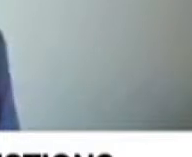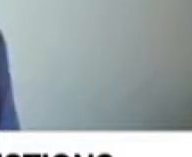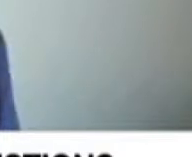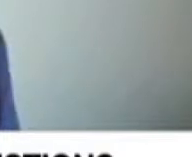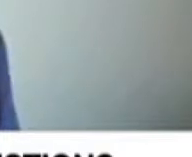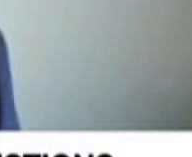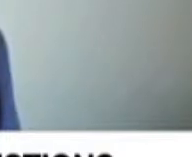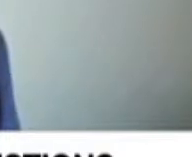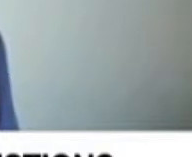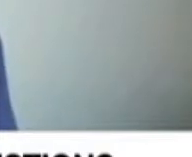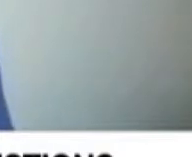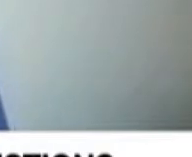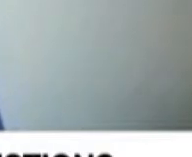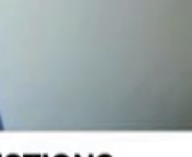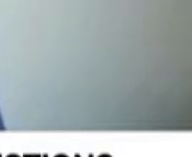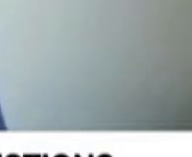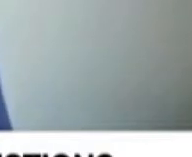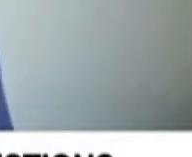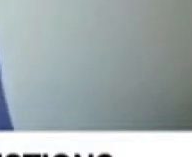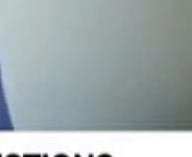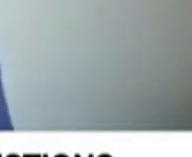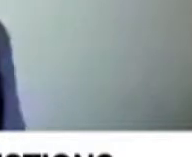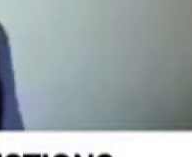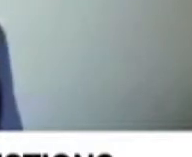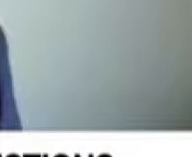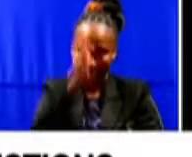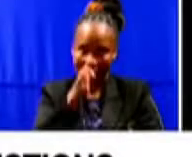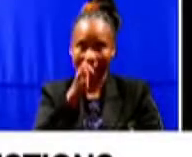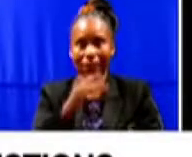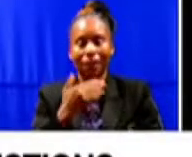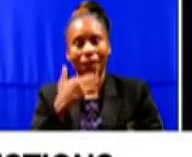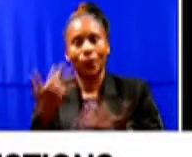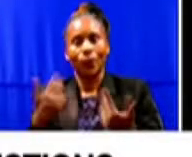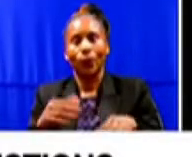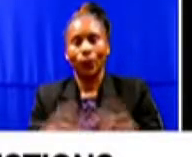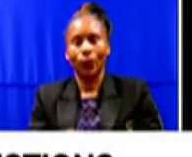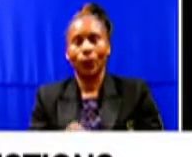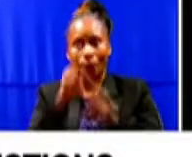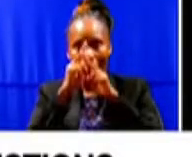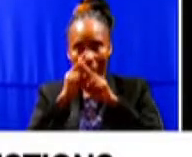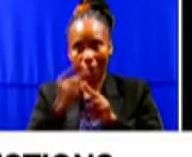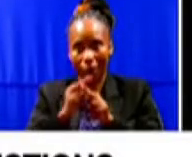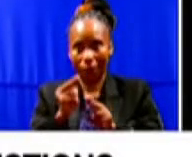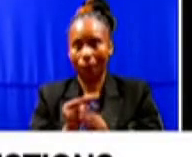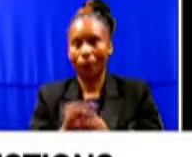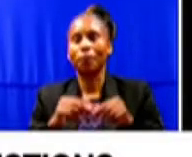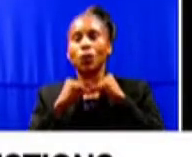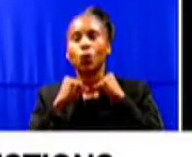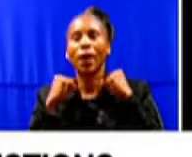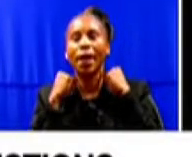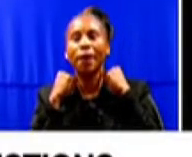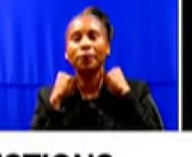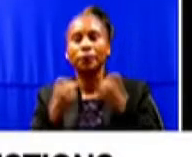my view on it. Thank you very much. Honourable Mishwe.